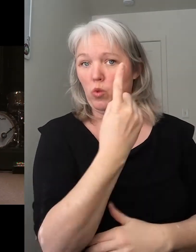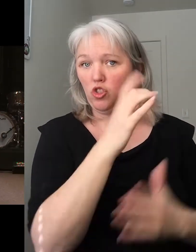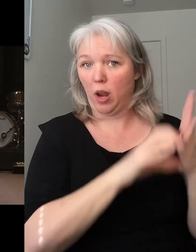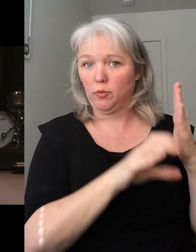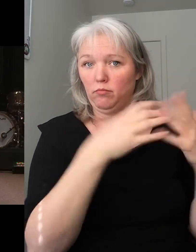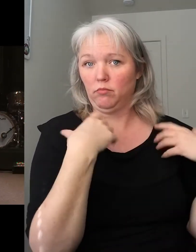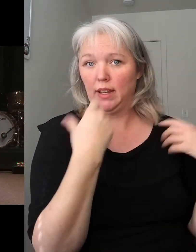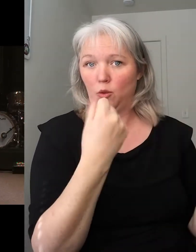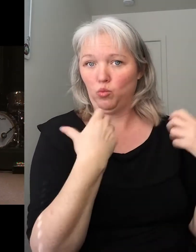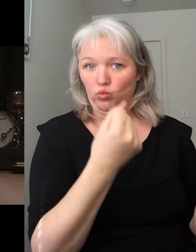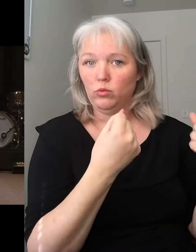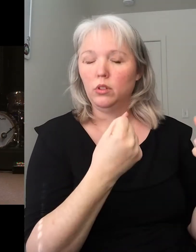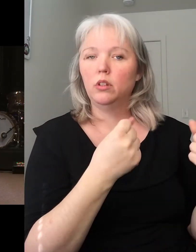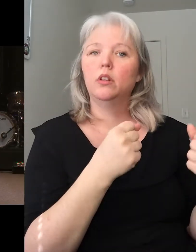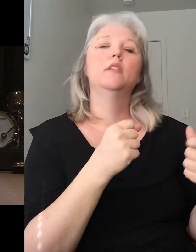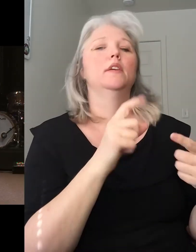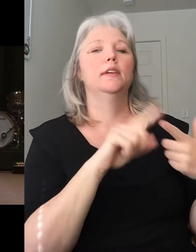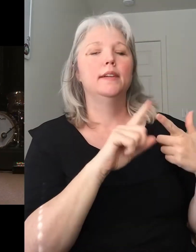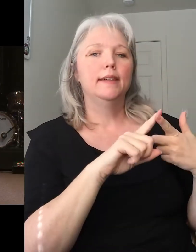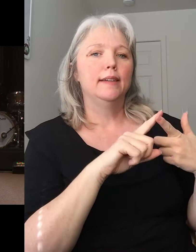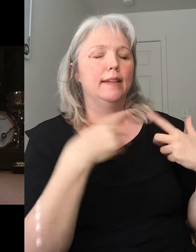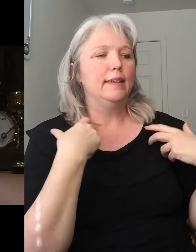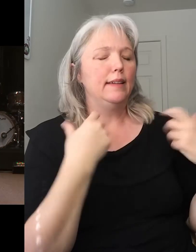one chapter. He'd healed